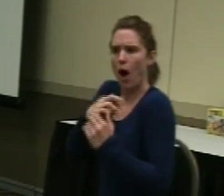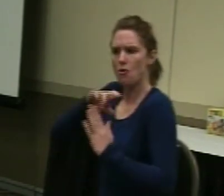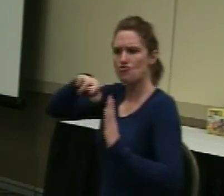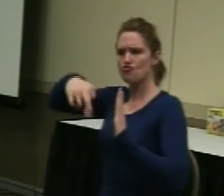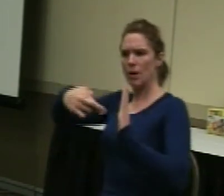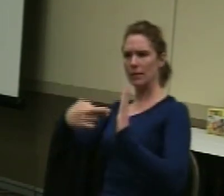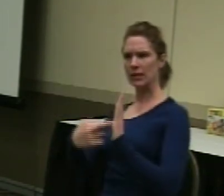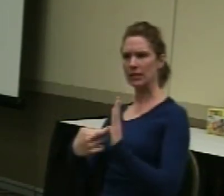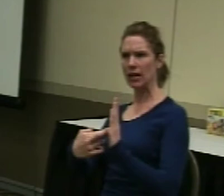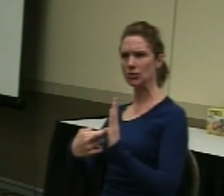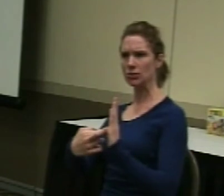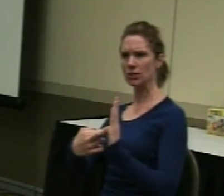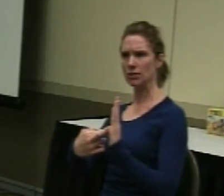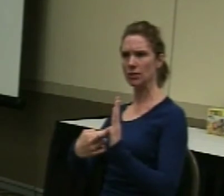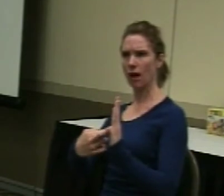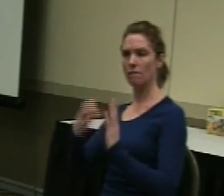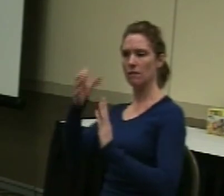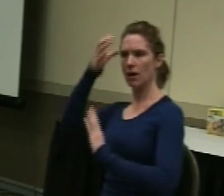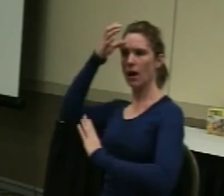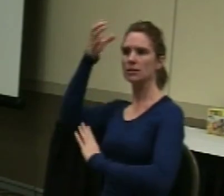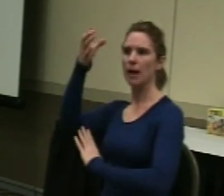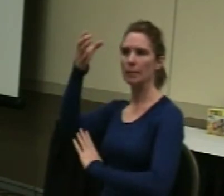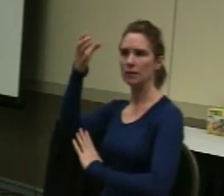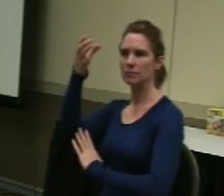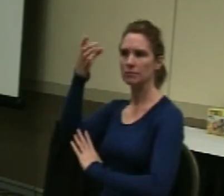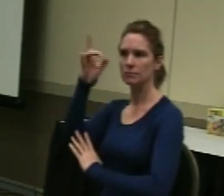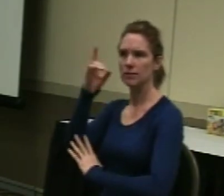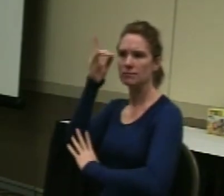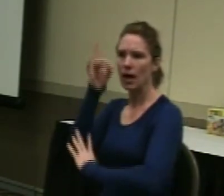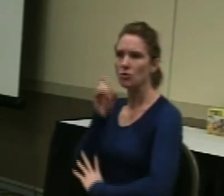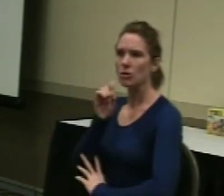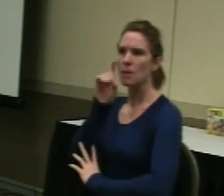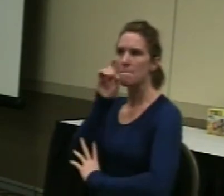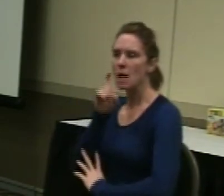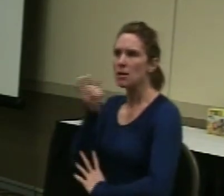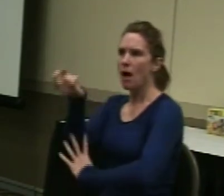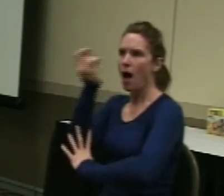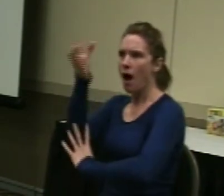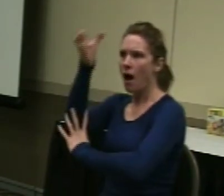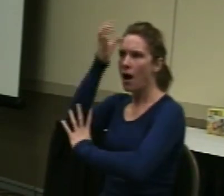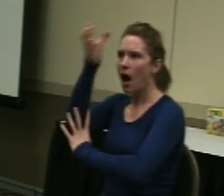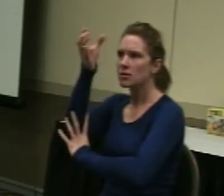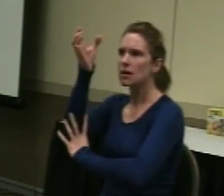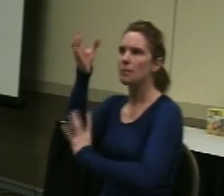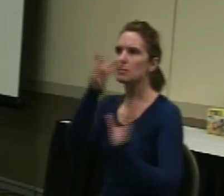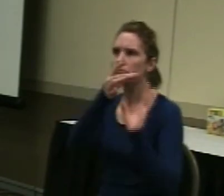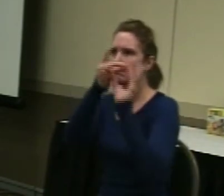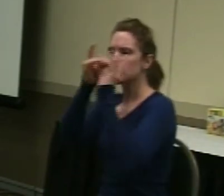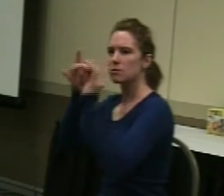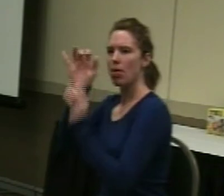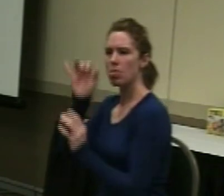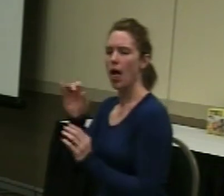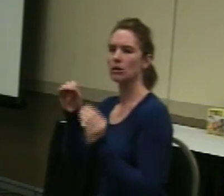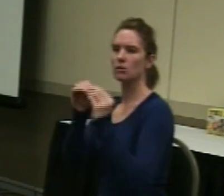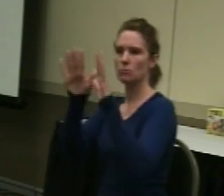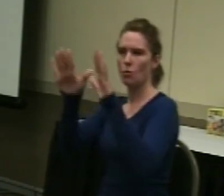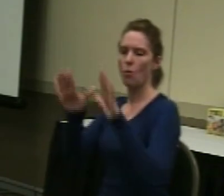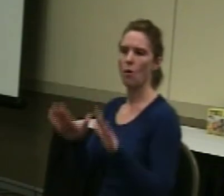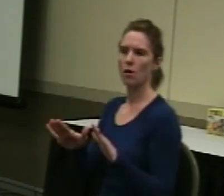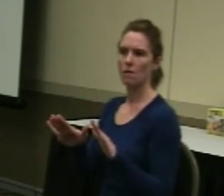representation of concepts, you know. So the more wonderful,